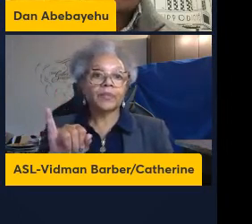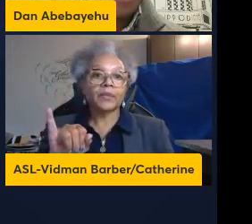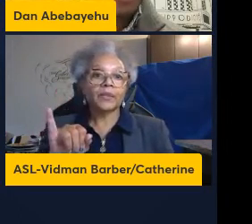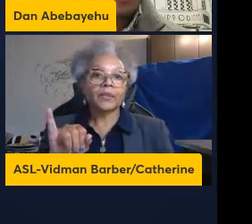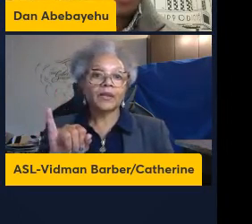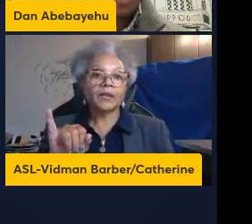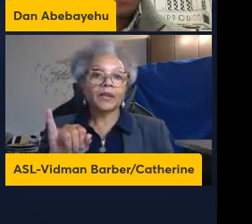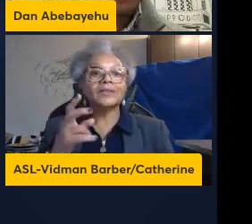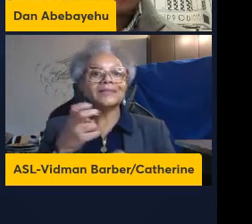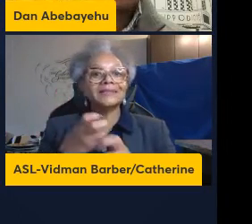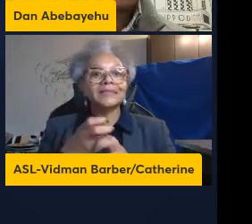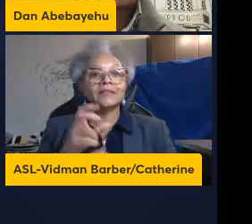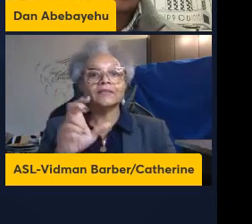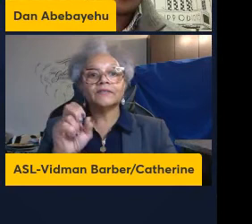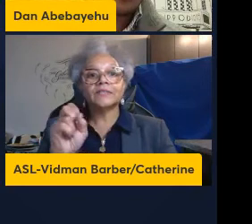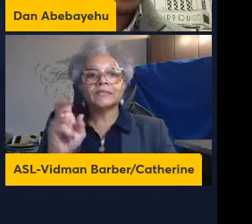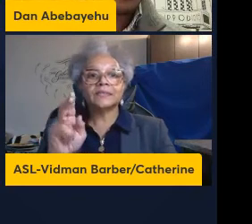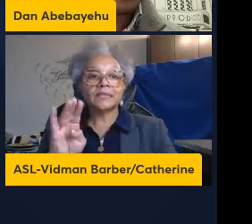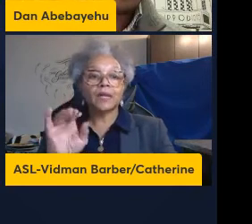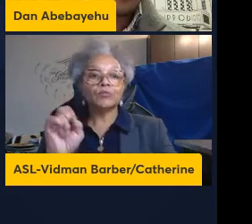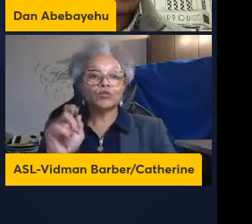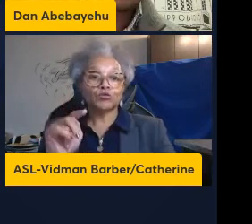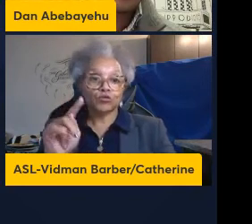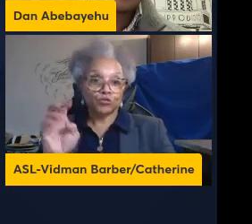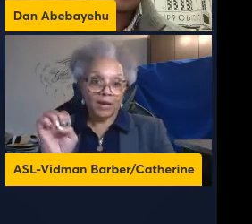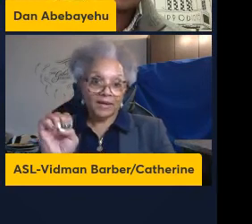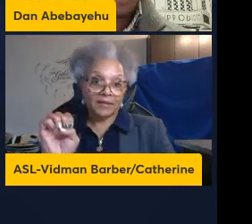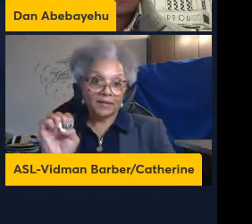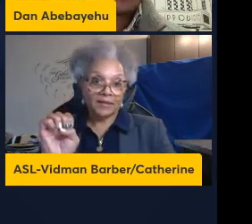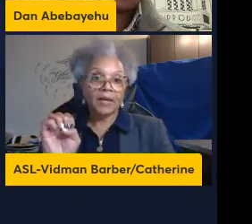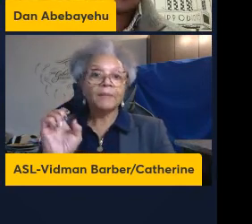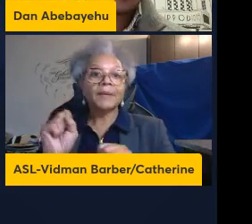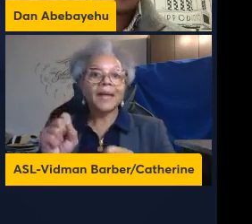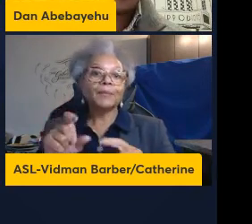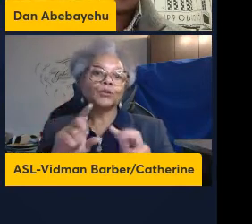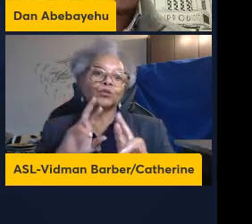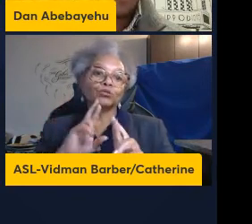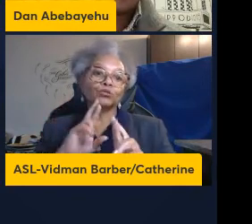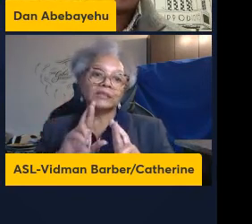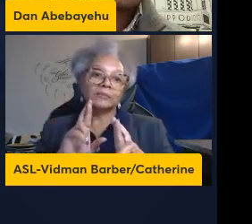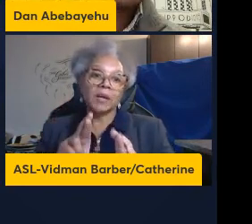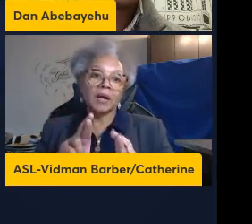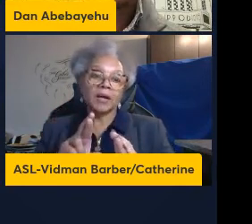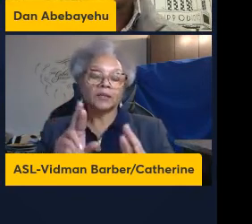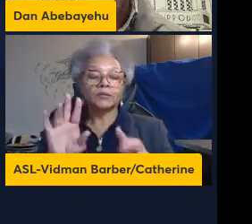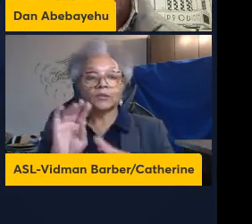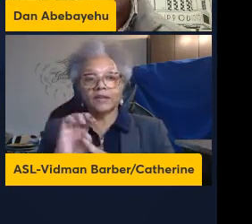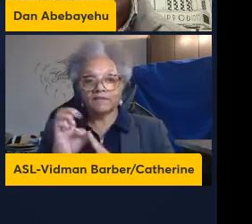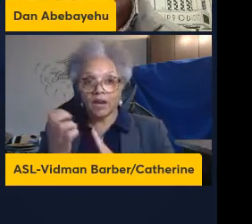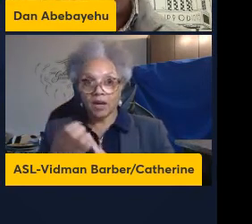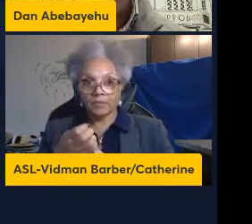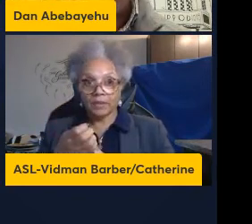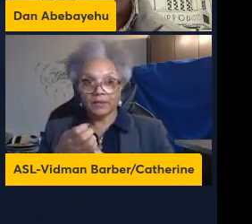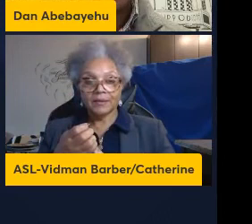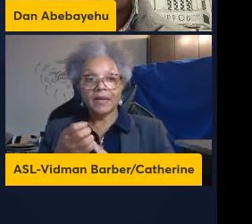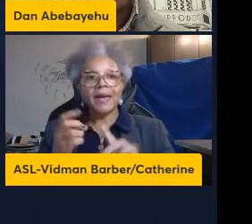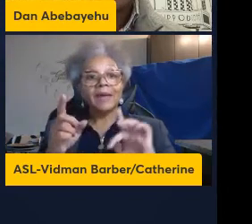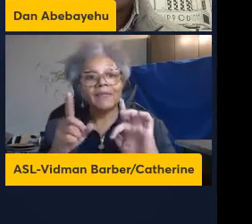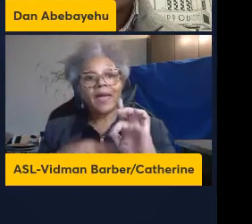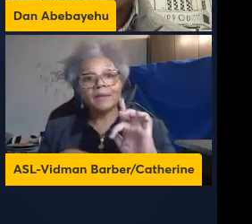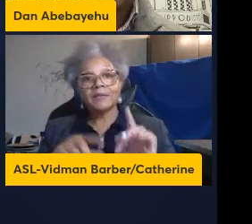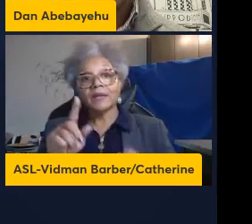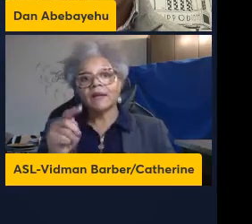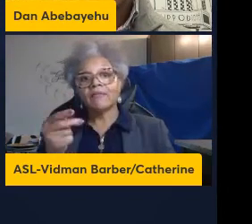stiff substrate, Thy1 positive cells will be able to respond to their environment. In the absence of Thy1, they're unable